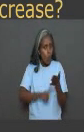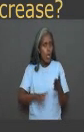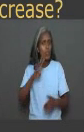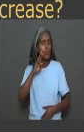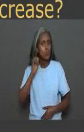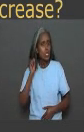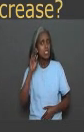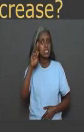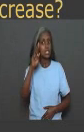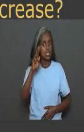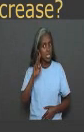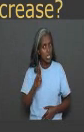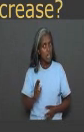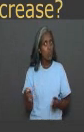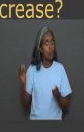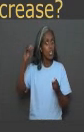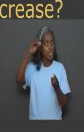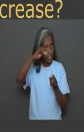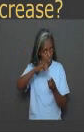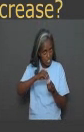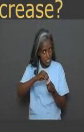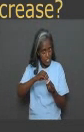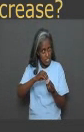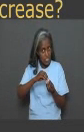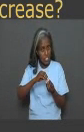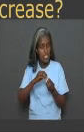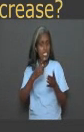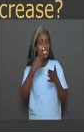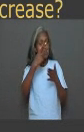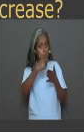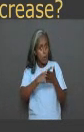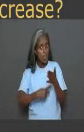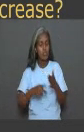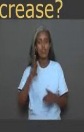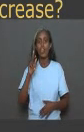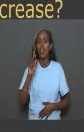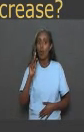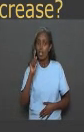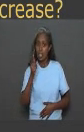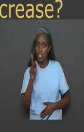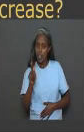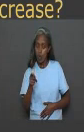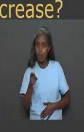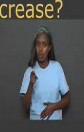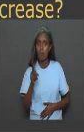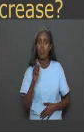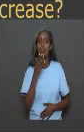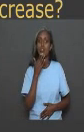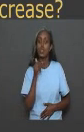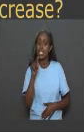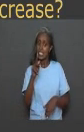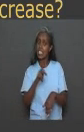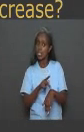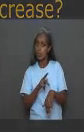What was the rate of increase in the price of a kilo of sugar in that